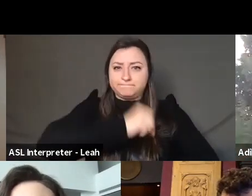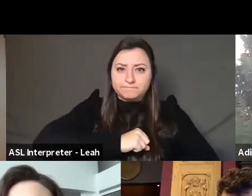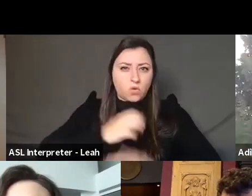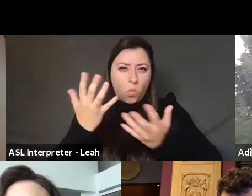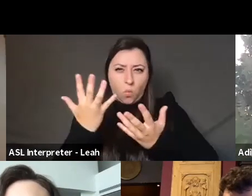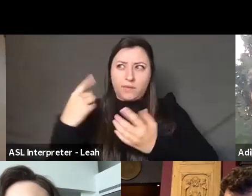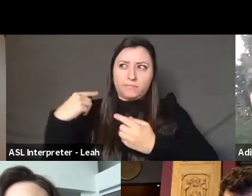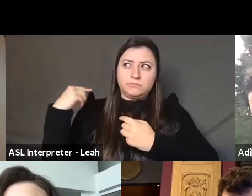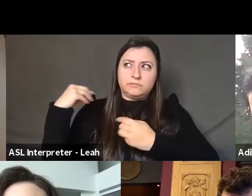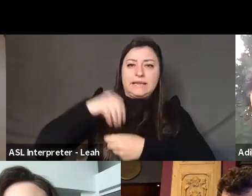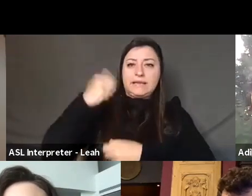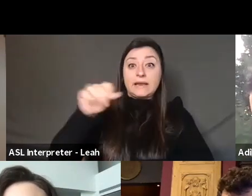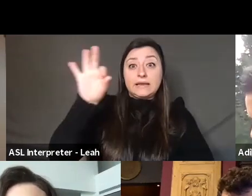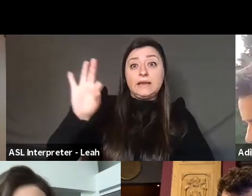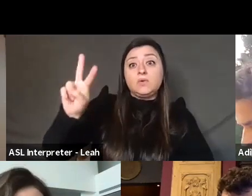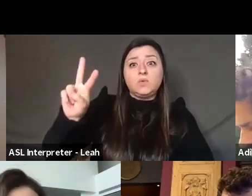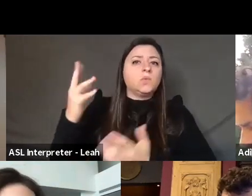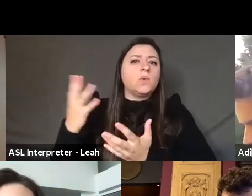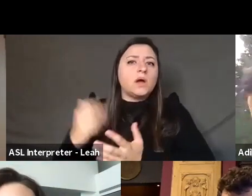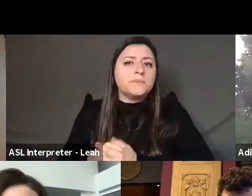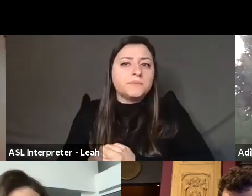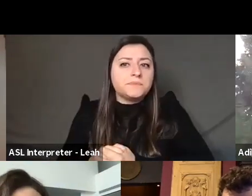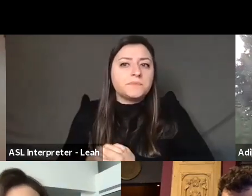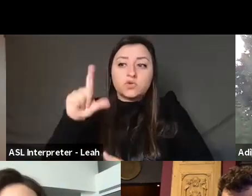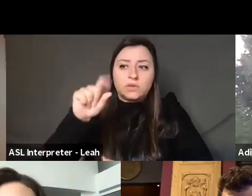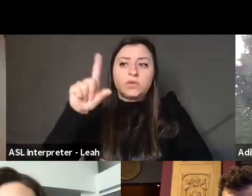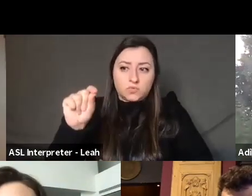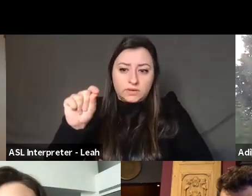was in 1992? 2020,